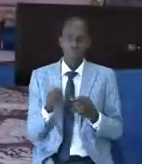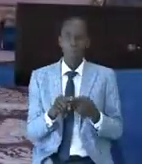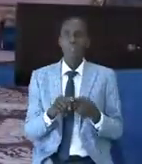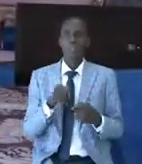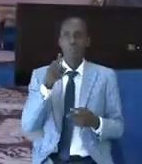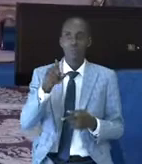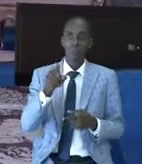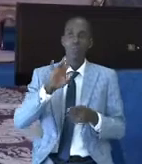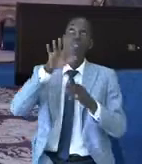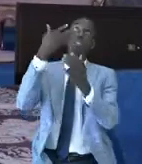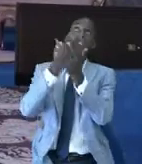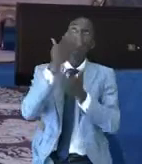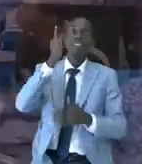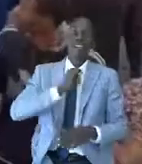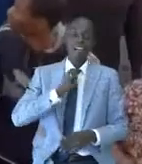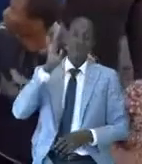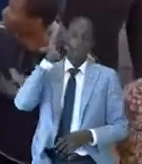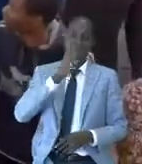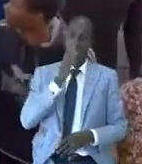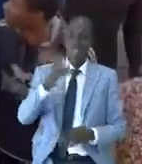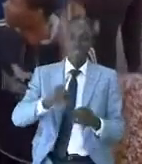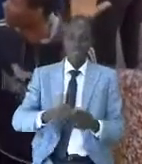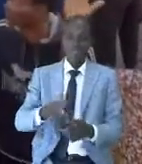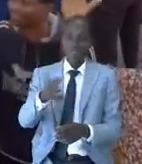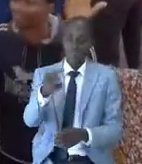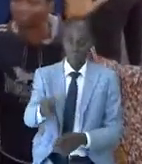be there to shake your hand.